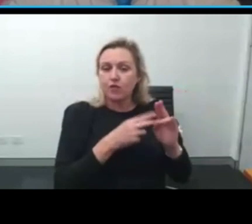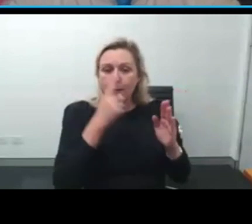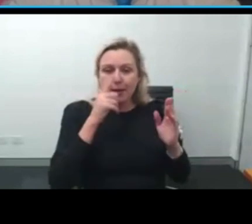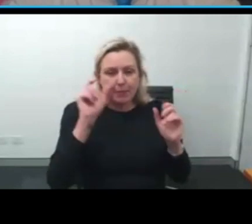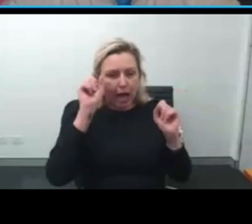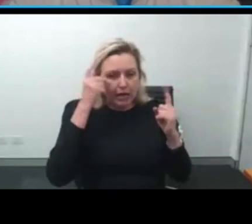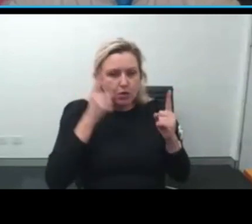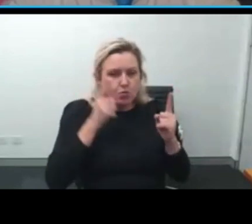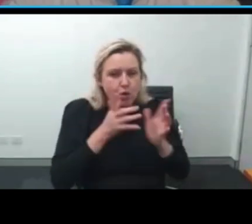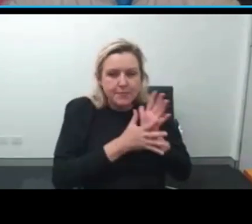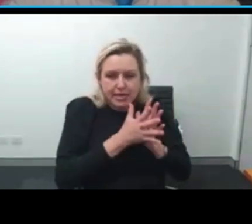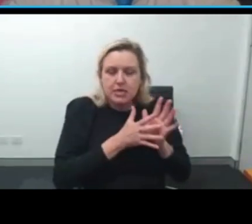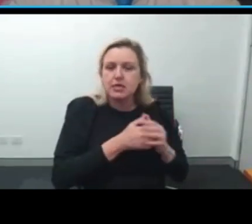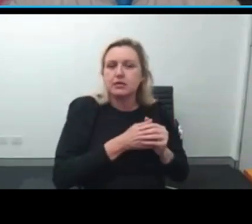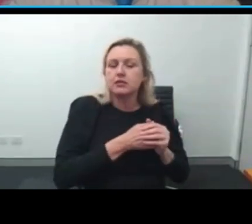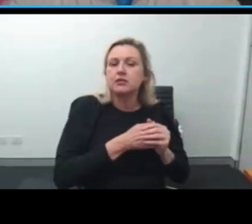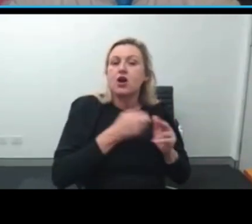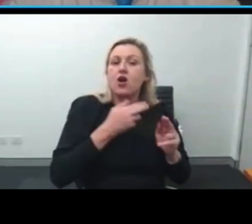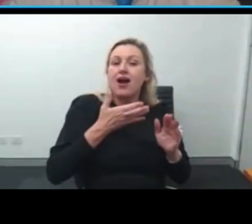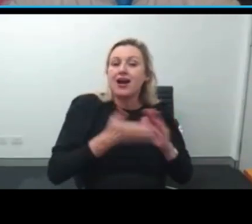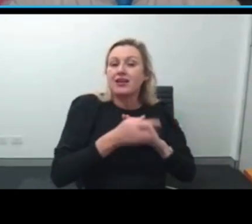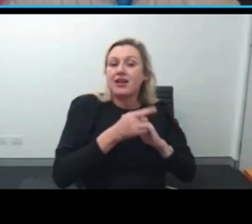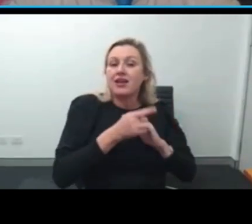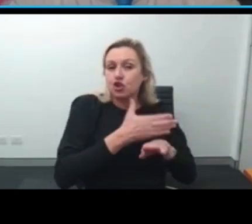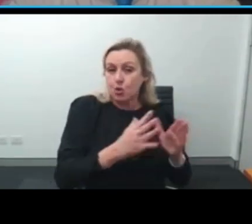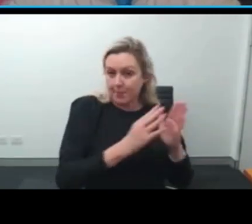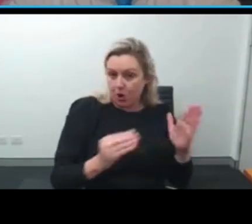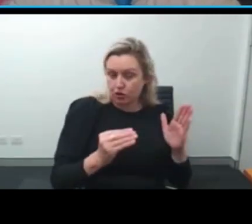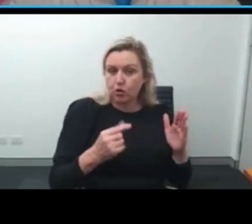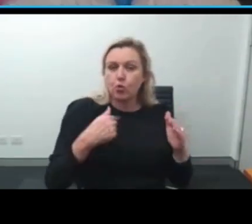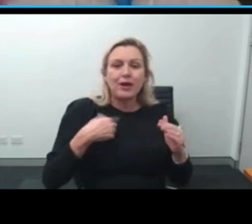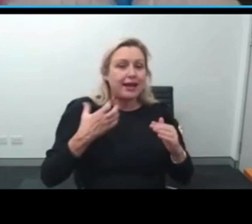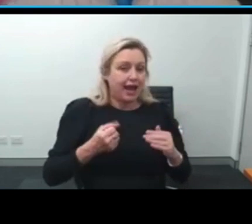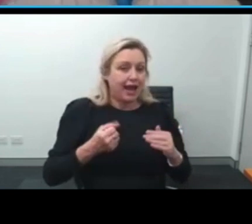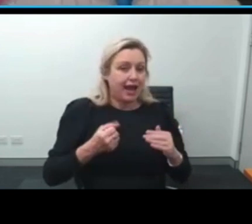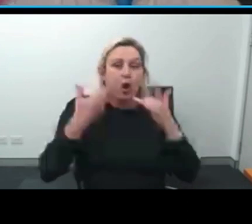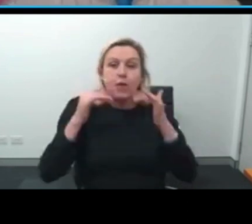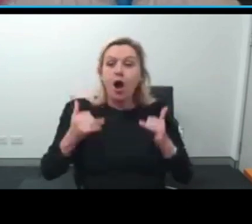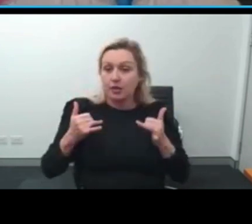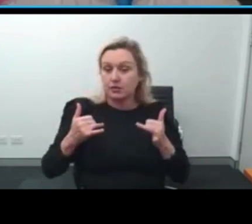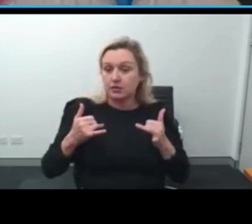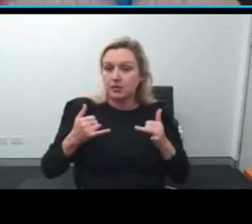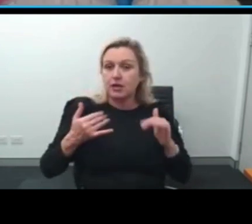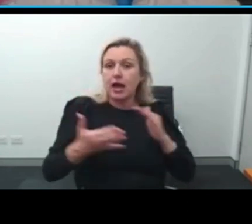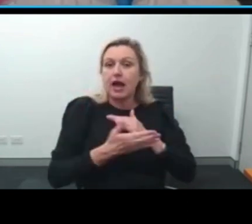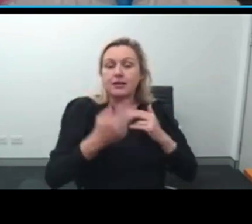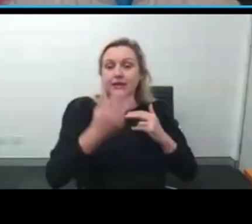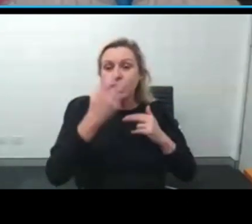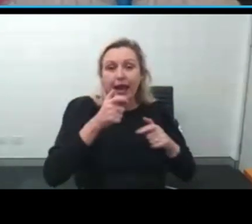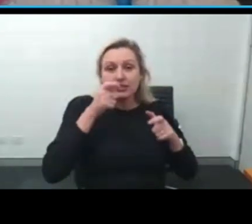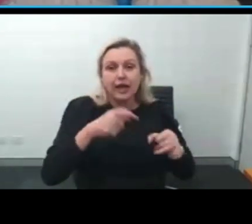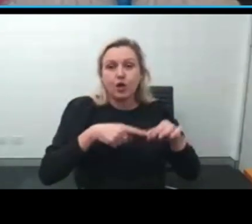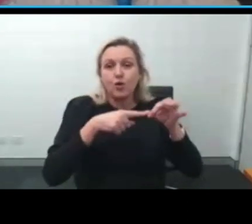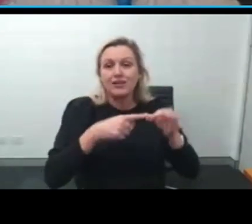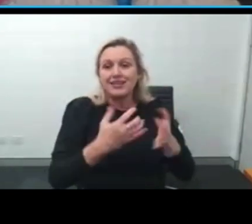apply the quality standards under the new regulatory model being developed, a pilot is currently underway by the Aged Care Quality and Safety